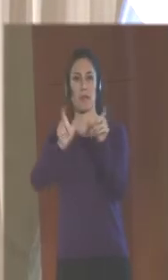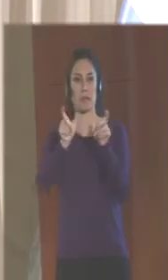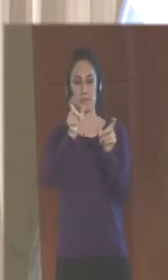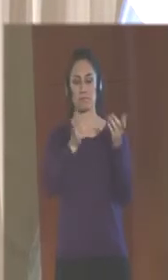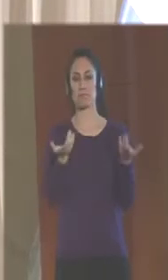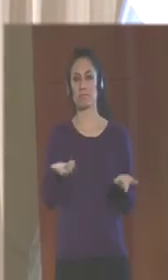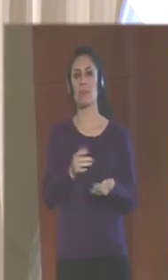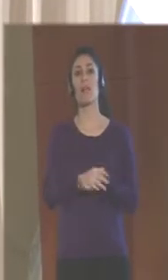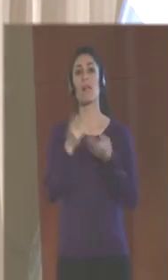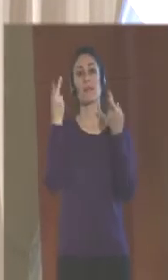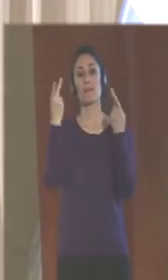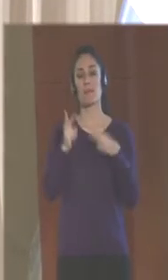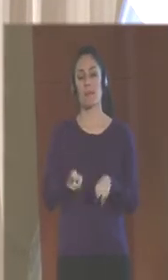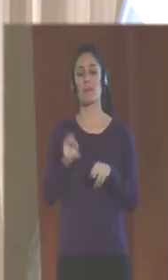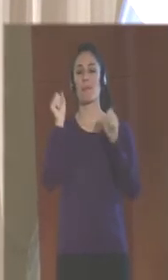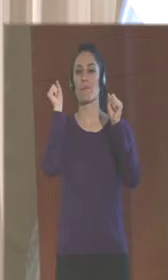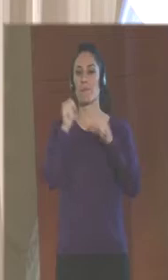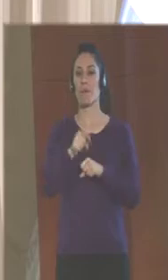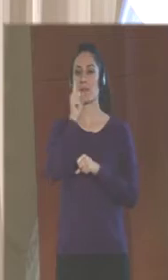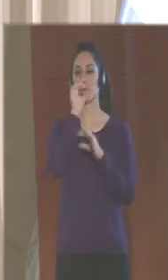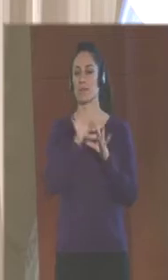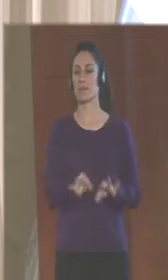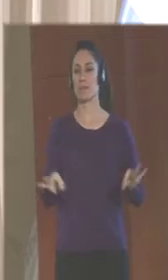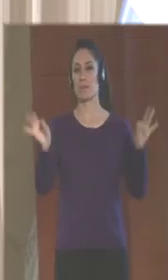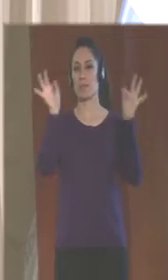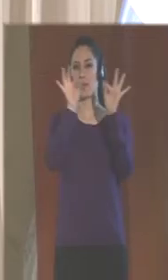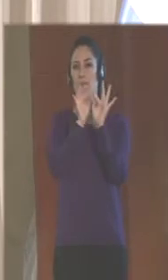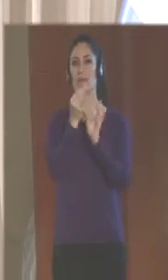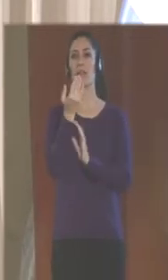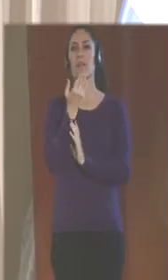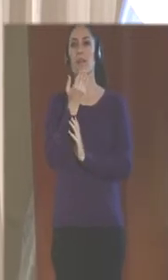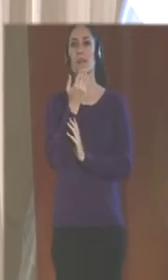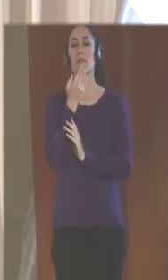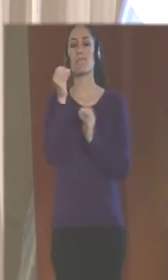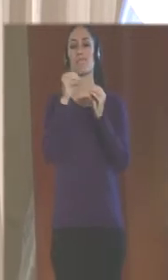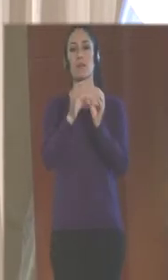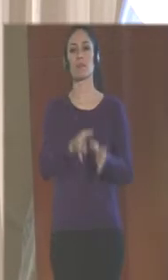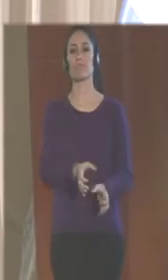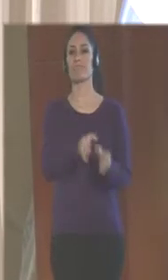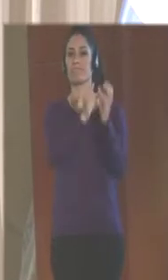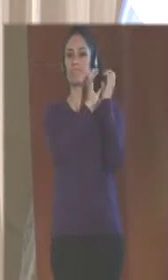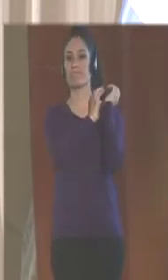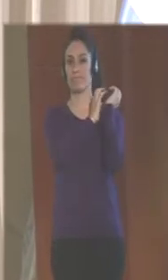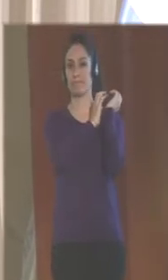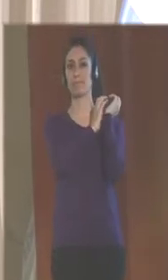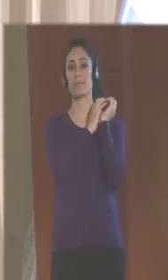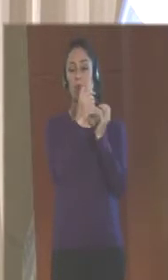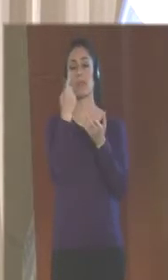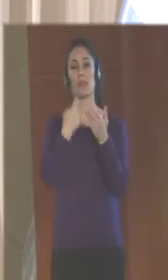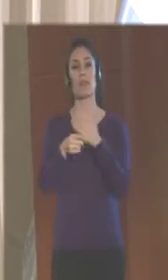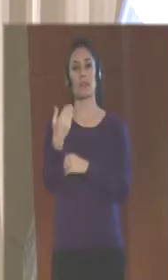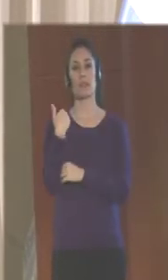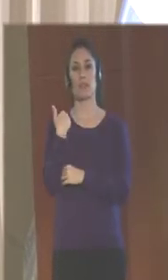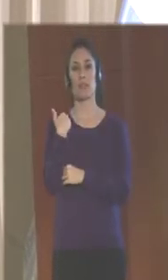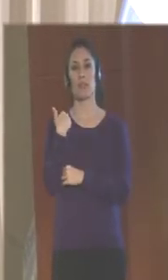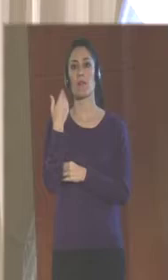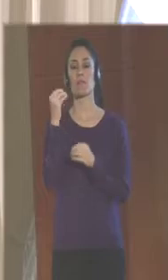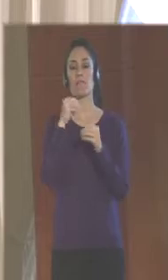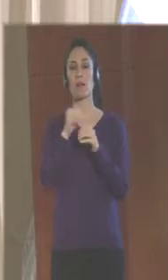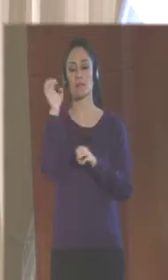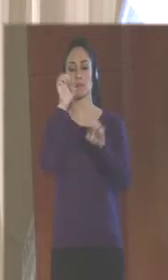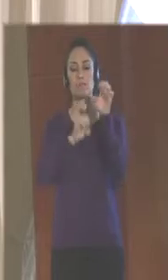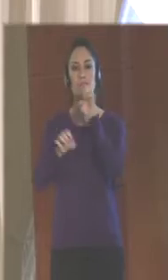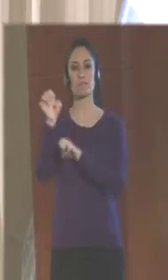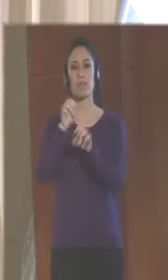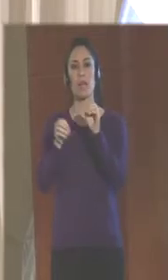private associations. And within this context, I would highlight the item which has to do with the fact that it is